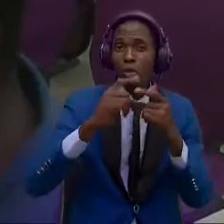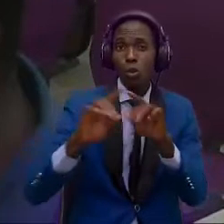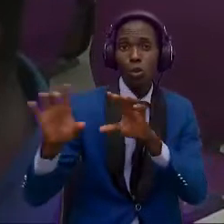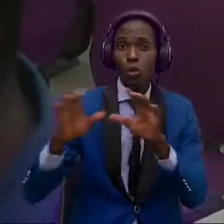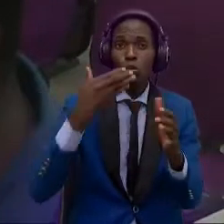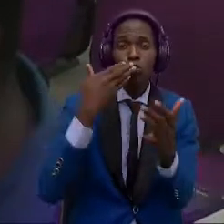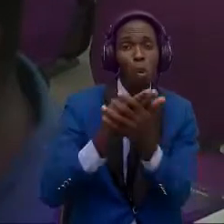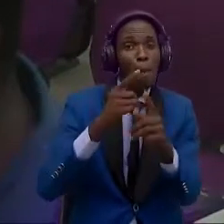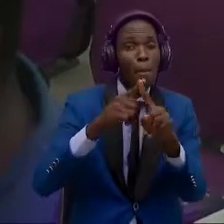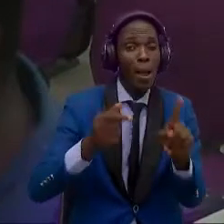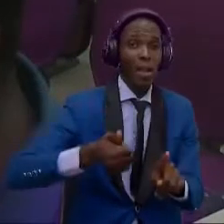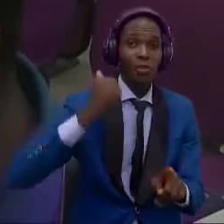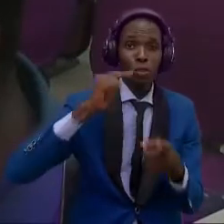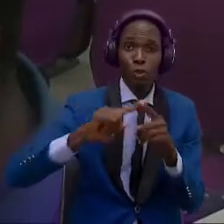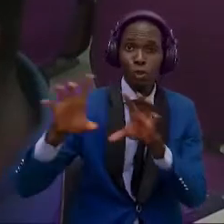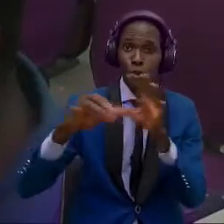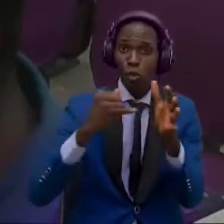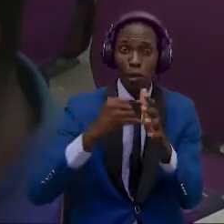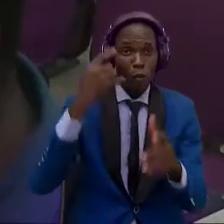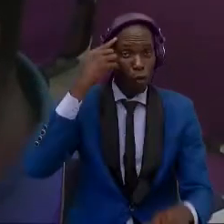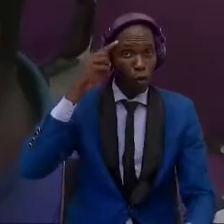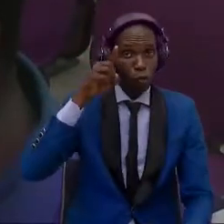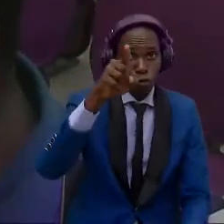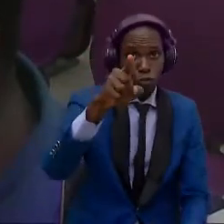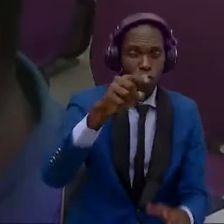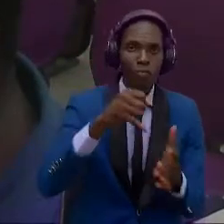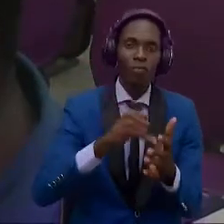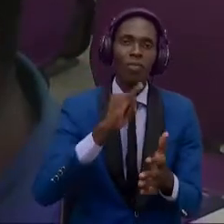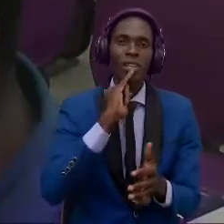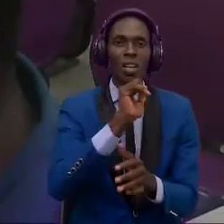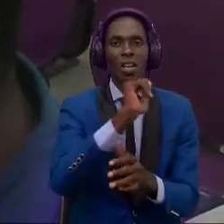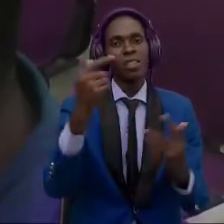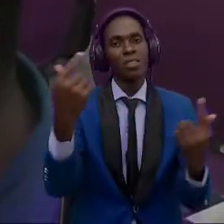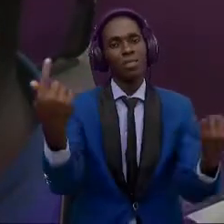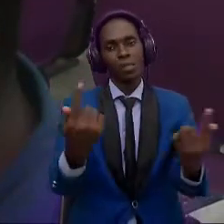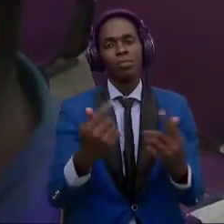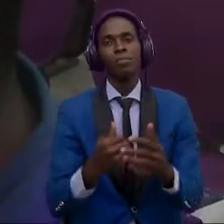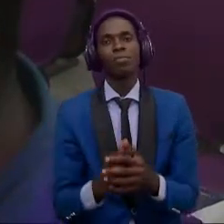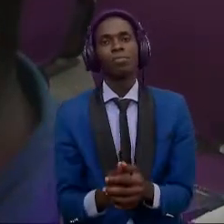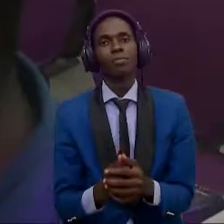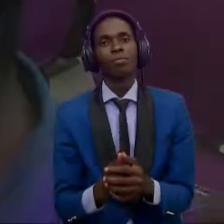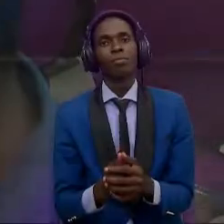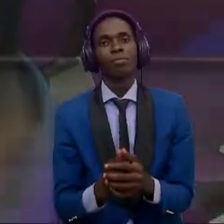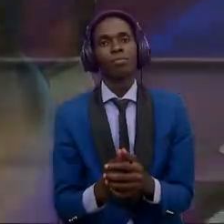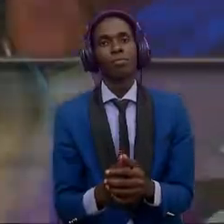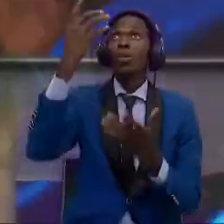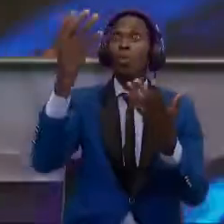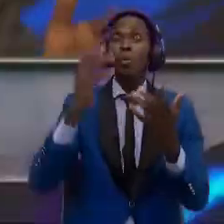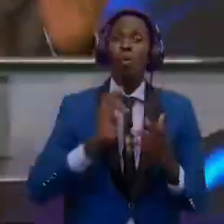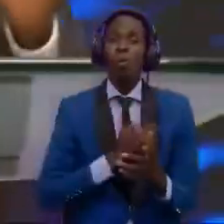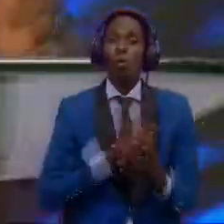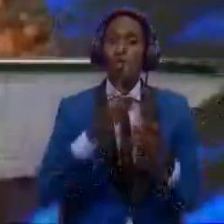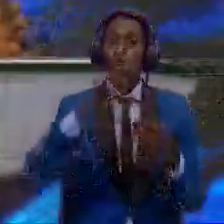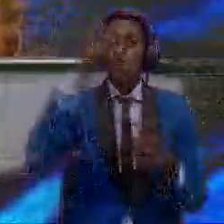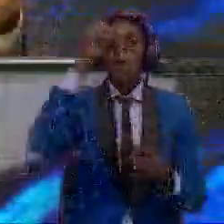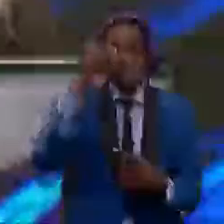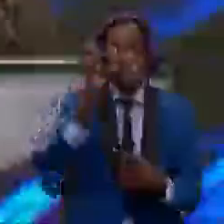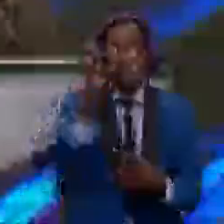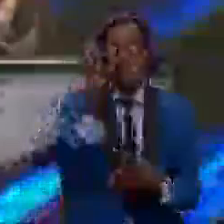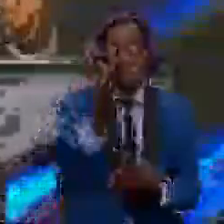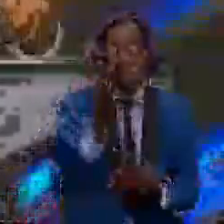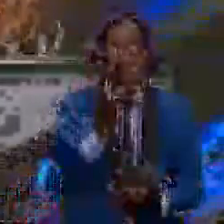it not, for you it is sin. He wants us to understand there are things God